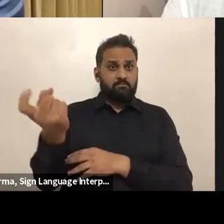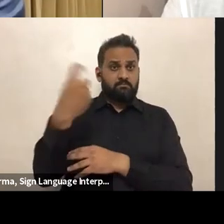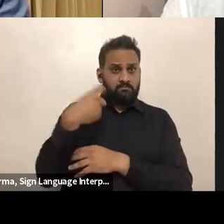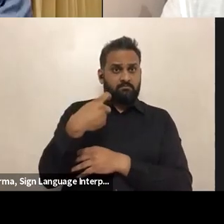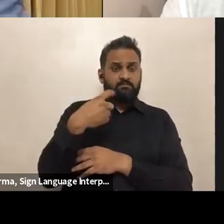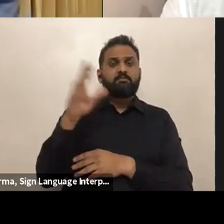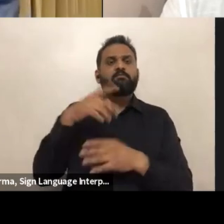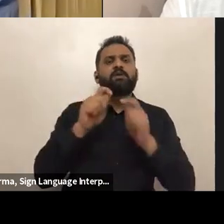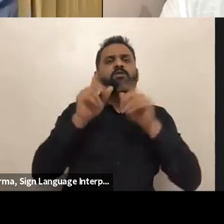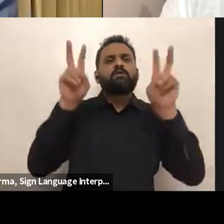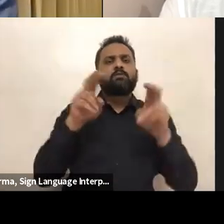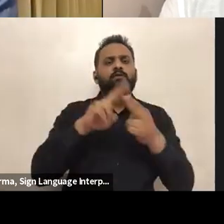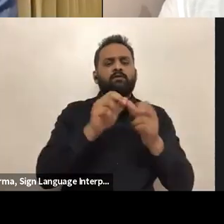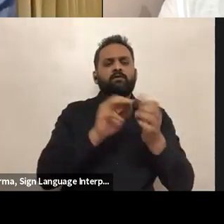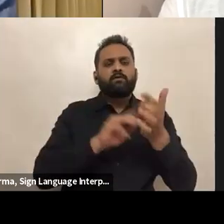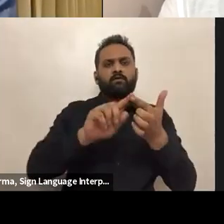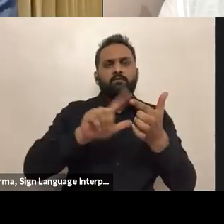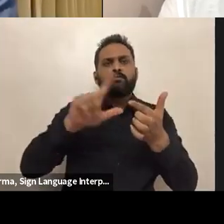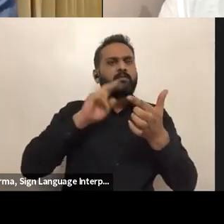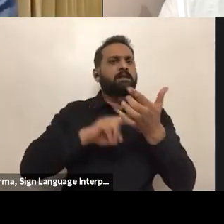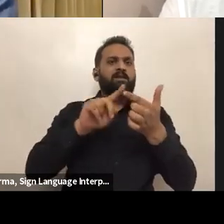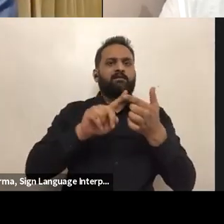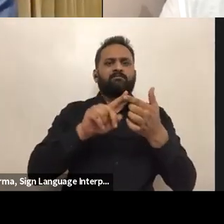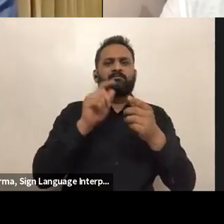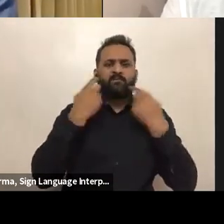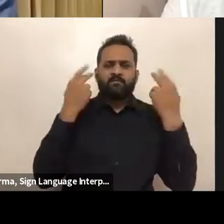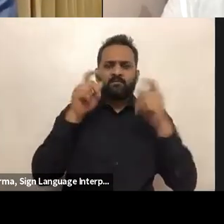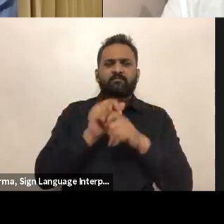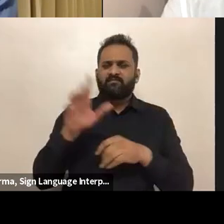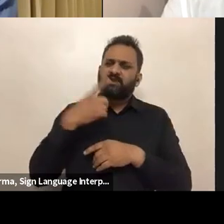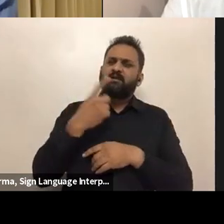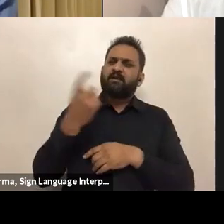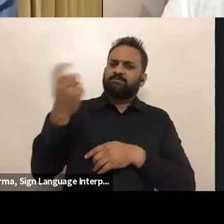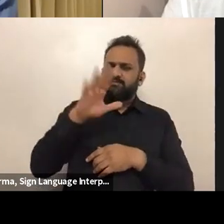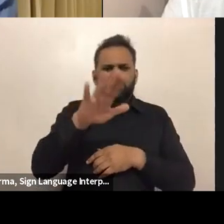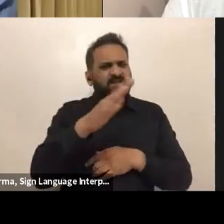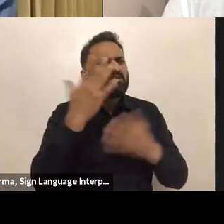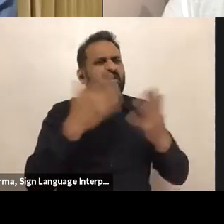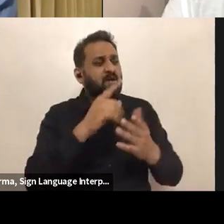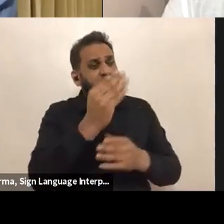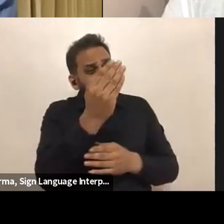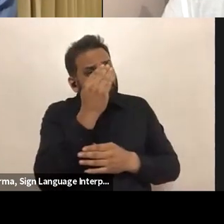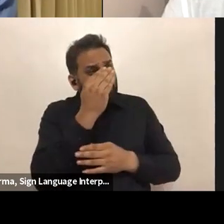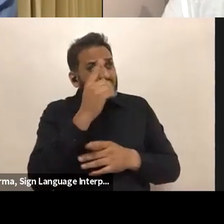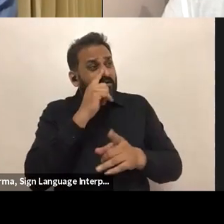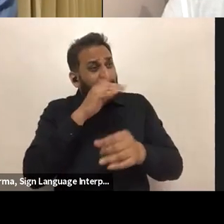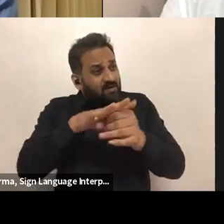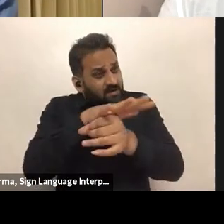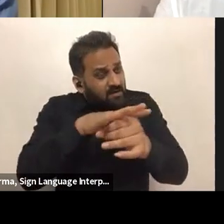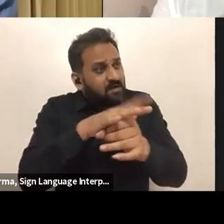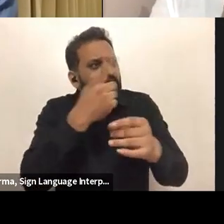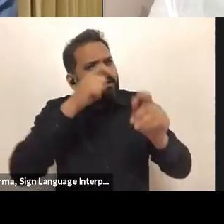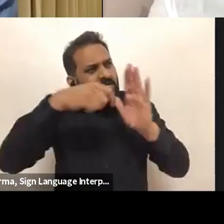Frameline, and they asked me, they said, why did you make a film on the queer Muslim women and non-binary the